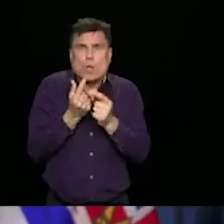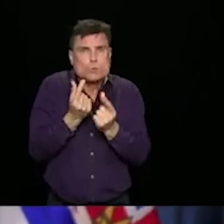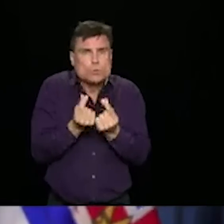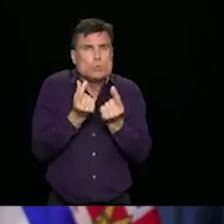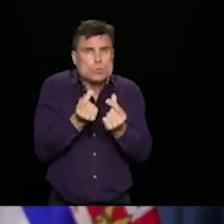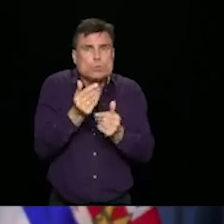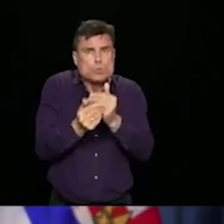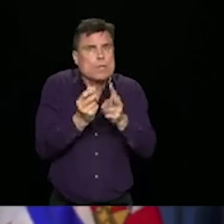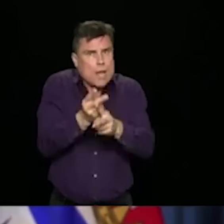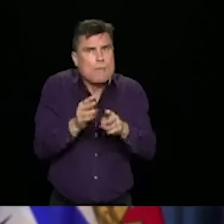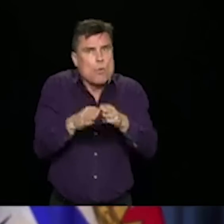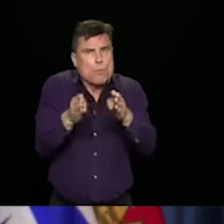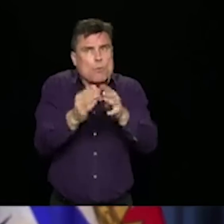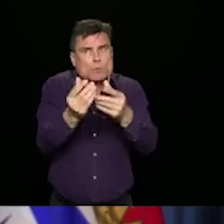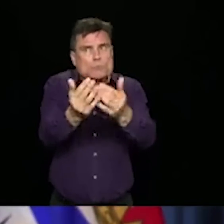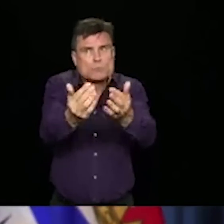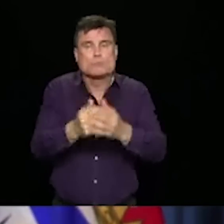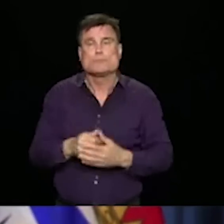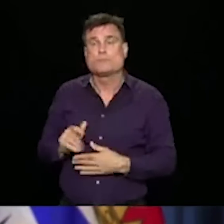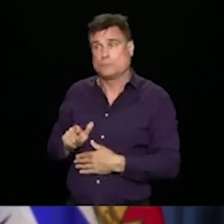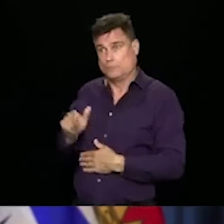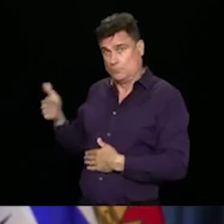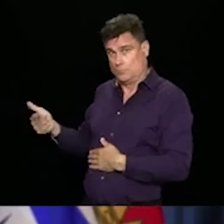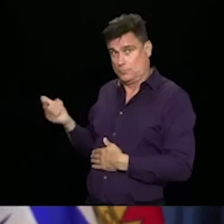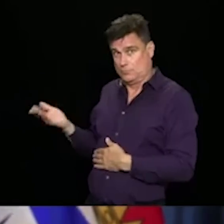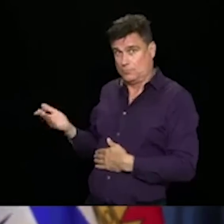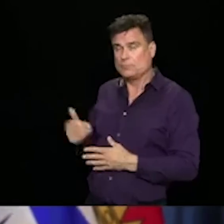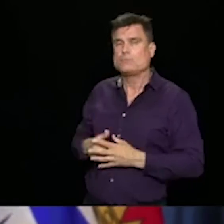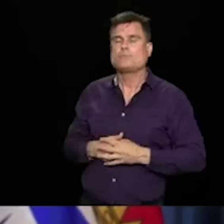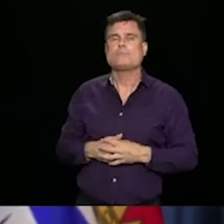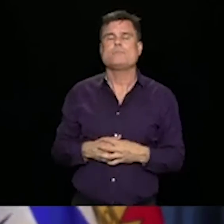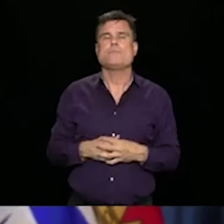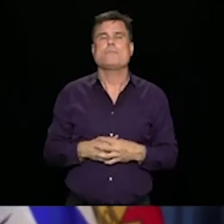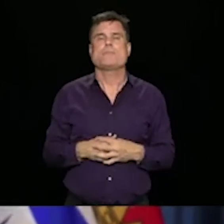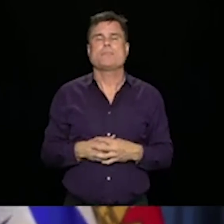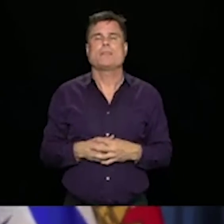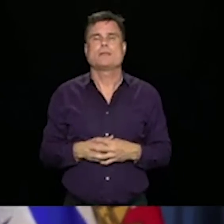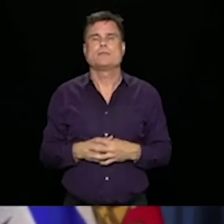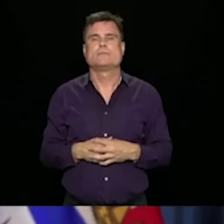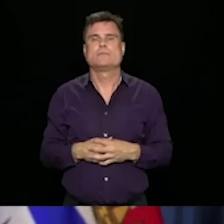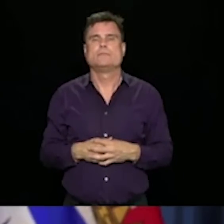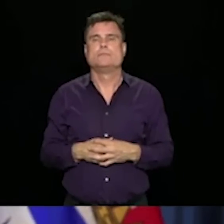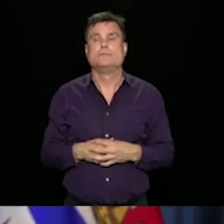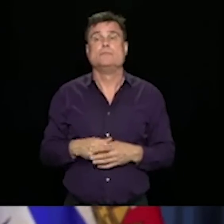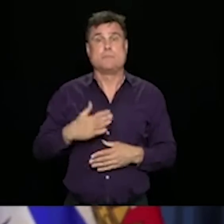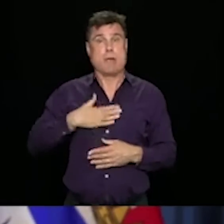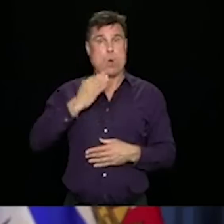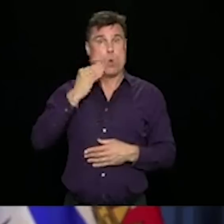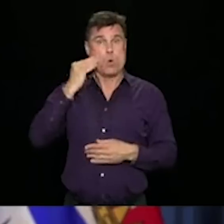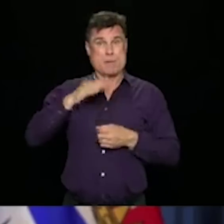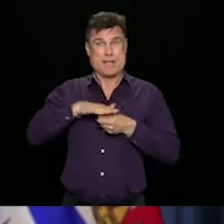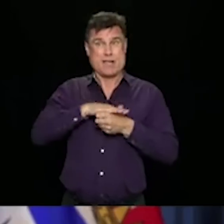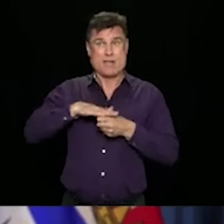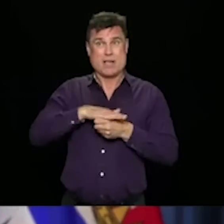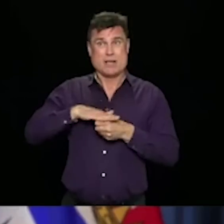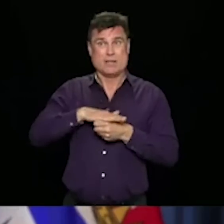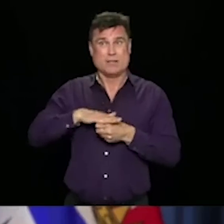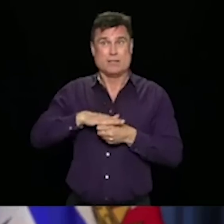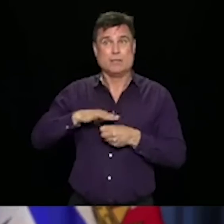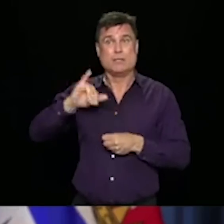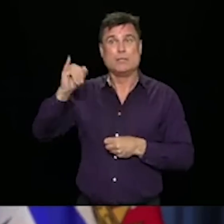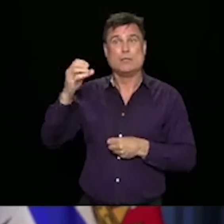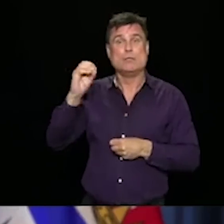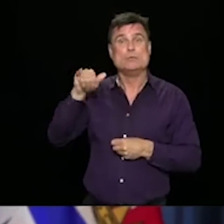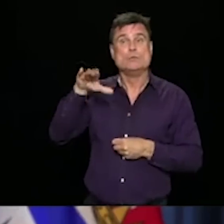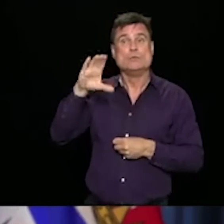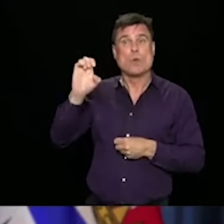I think where I live, certainly where I live in the Joyce Collingwood neighborhood of Vancouver, I